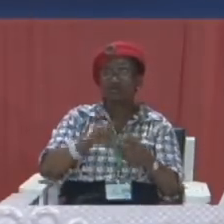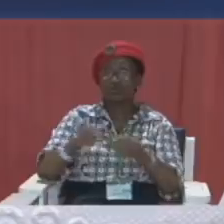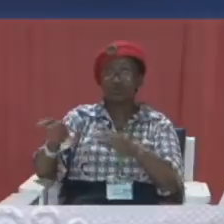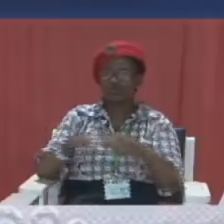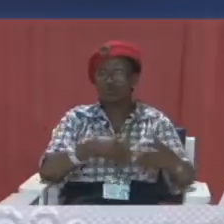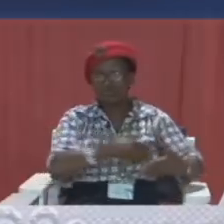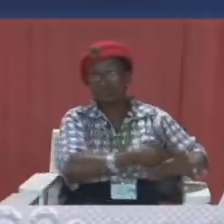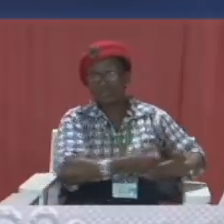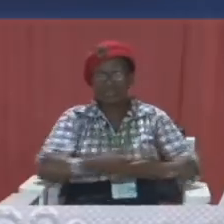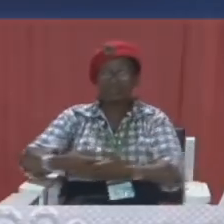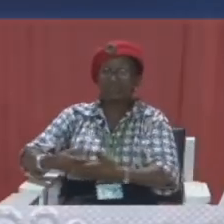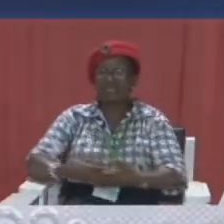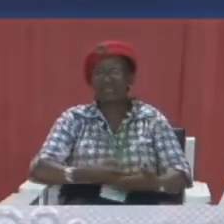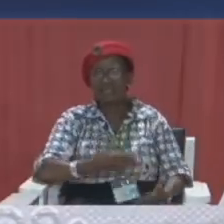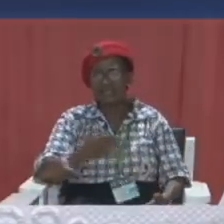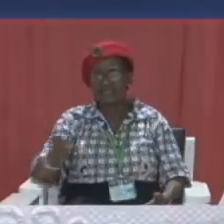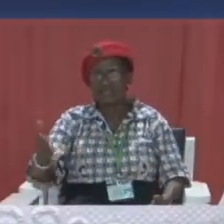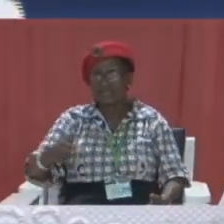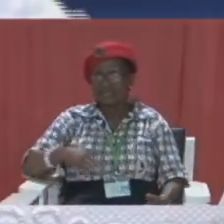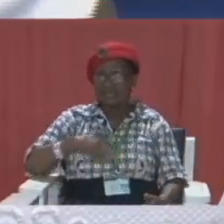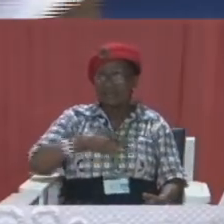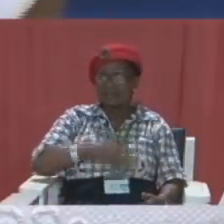You kindly stand up.